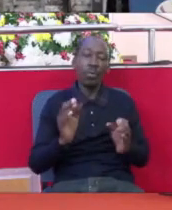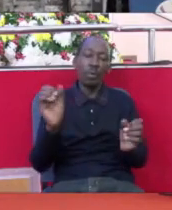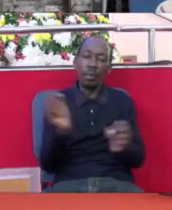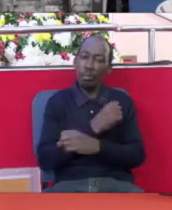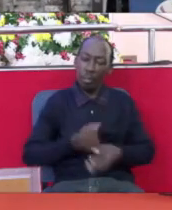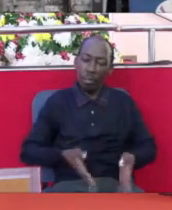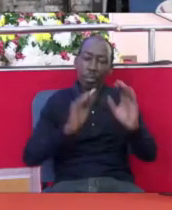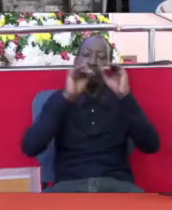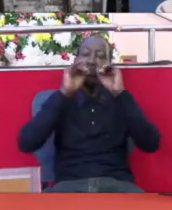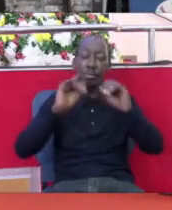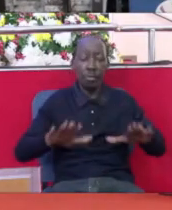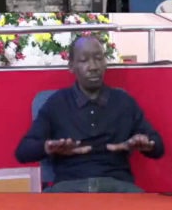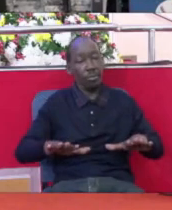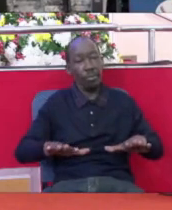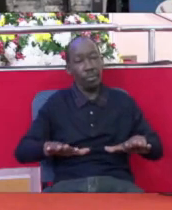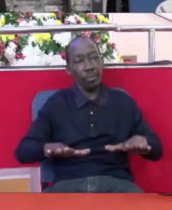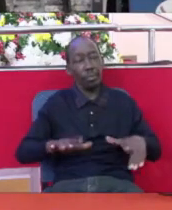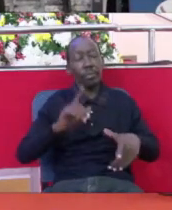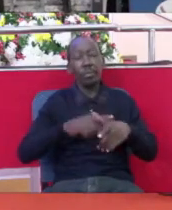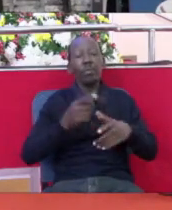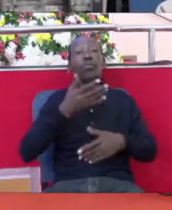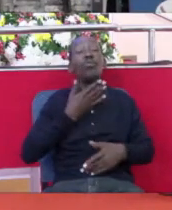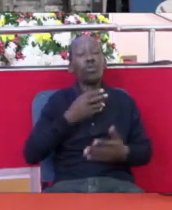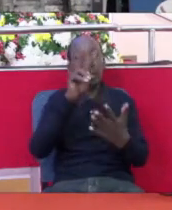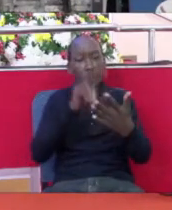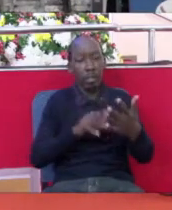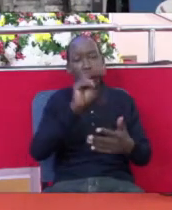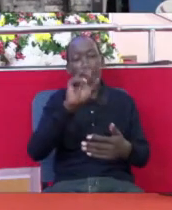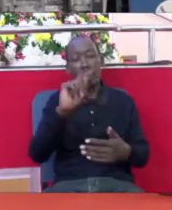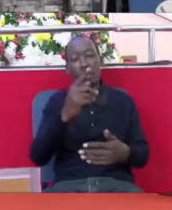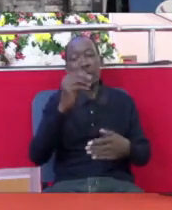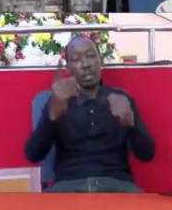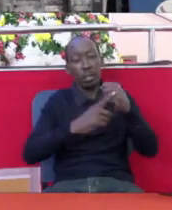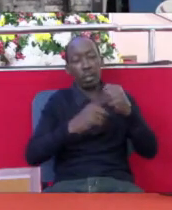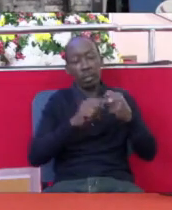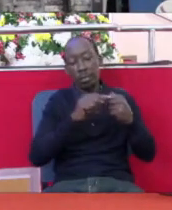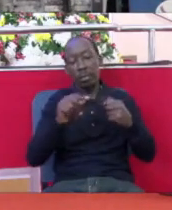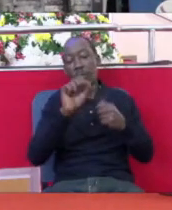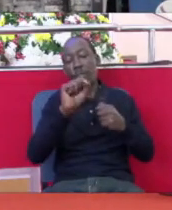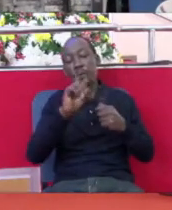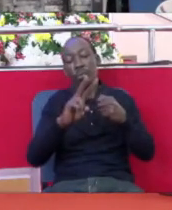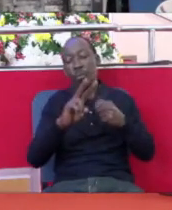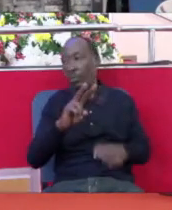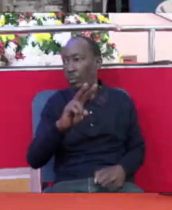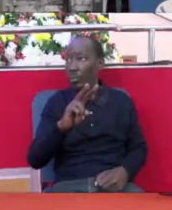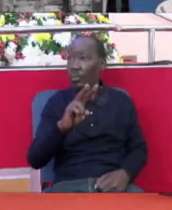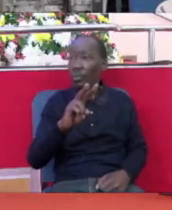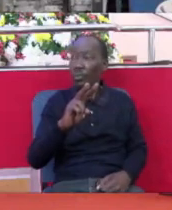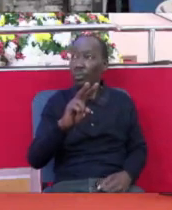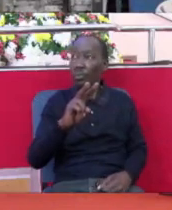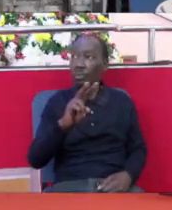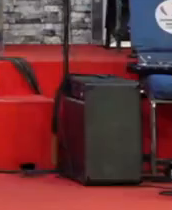unexpected blessing. And I'd like us to read Mark 6, 45 to 52. Mariko 6.